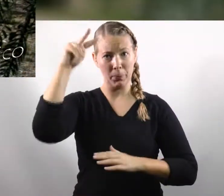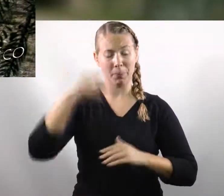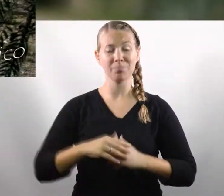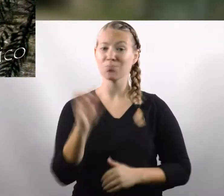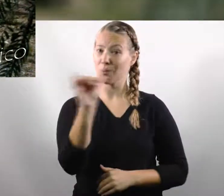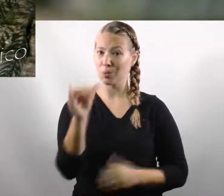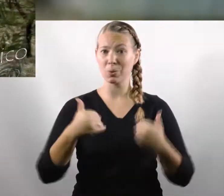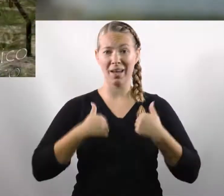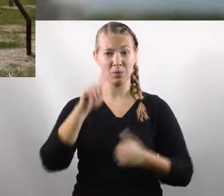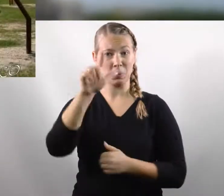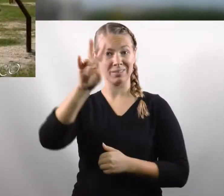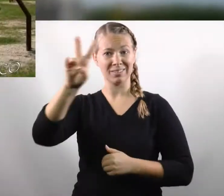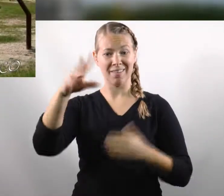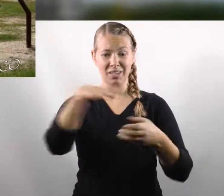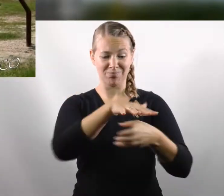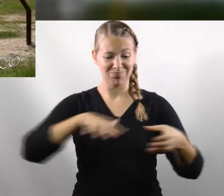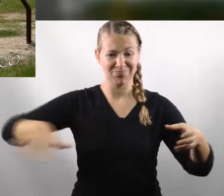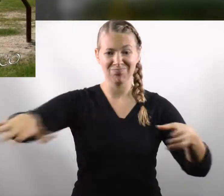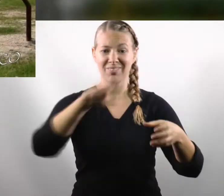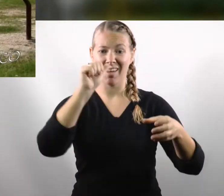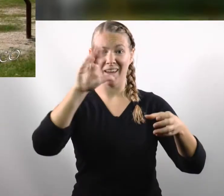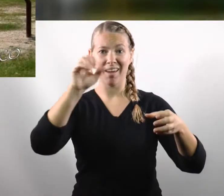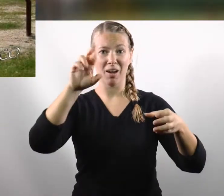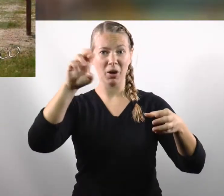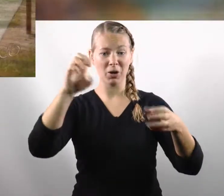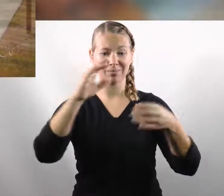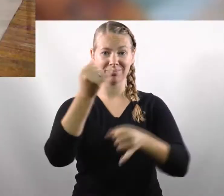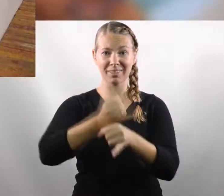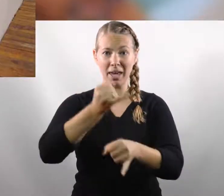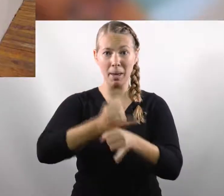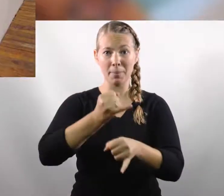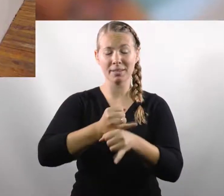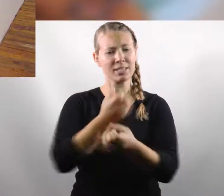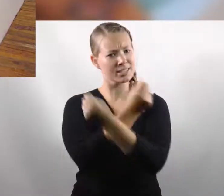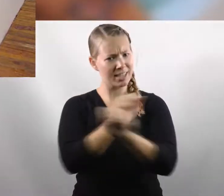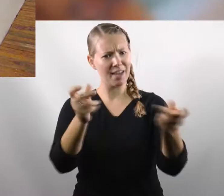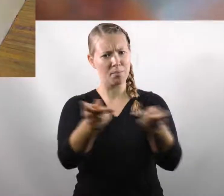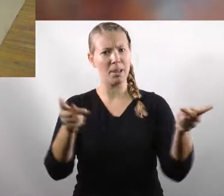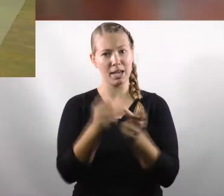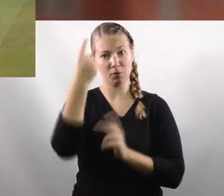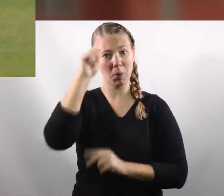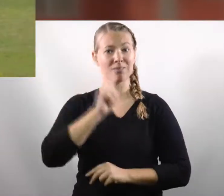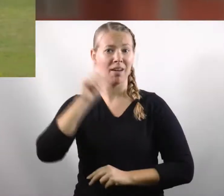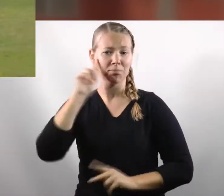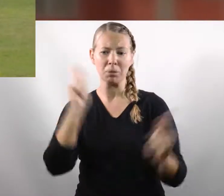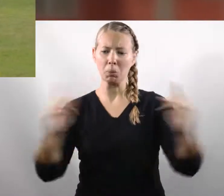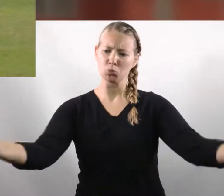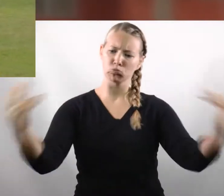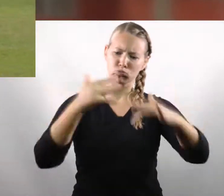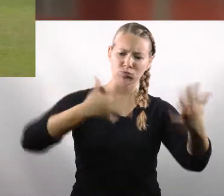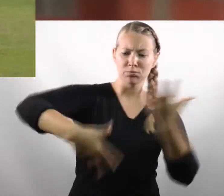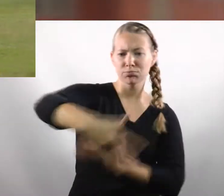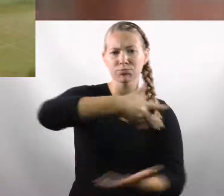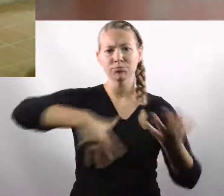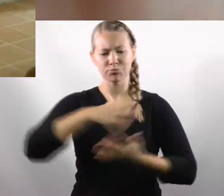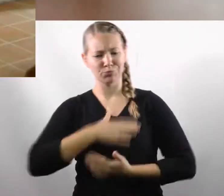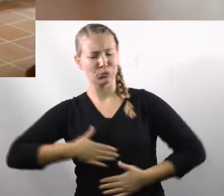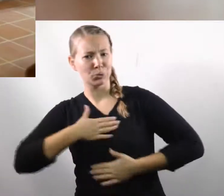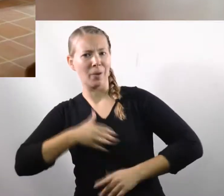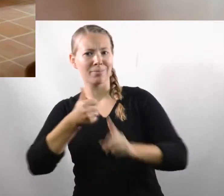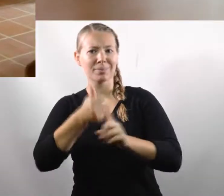have a 27-acre campus that provides a safe place for the deaf to gather for recreation, fellowship, Christian